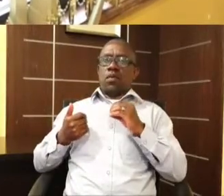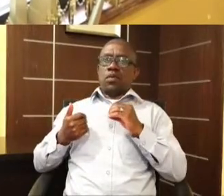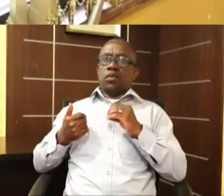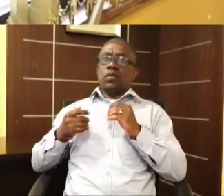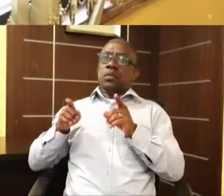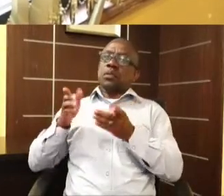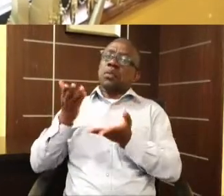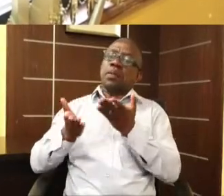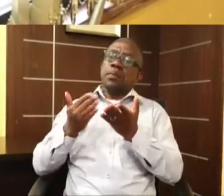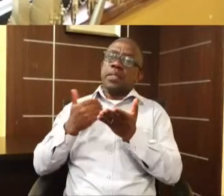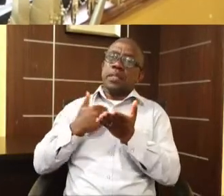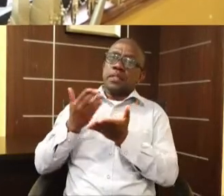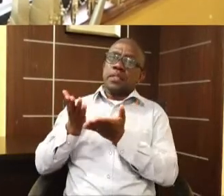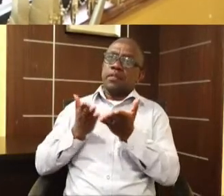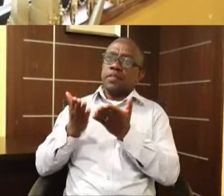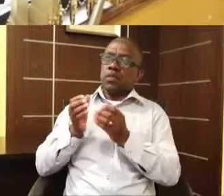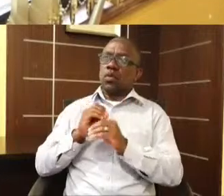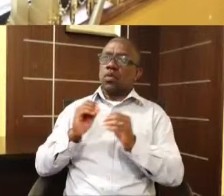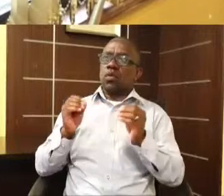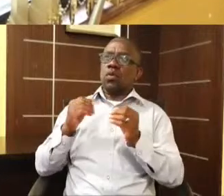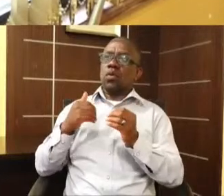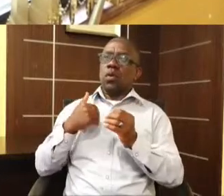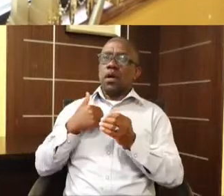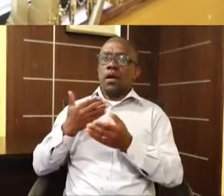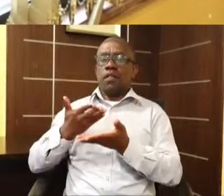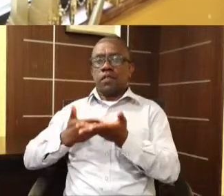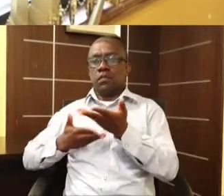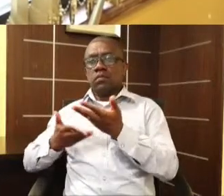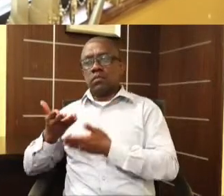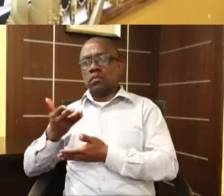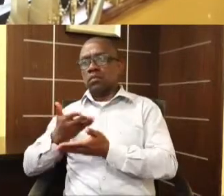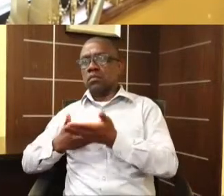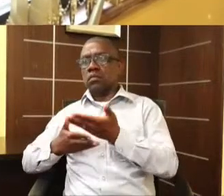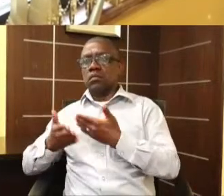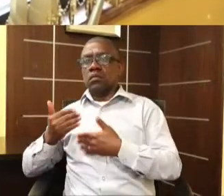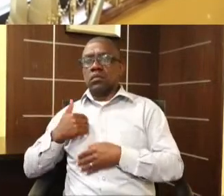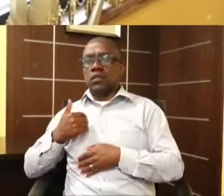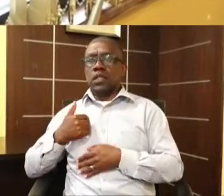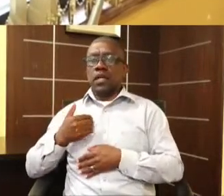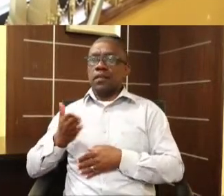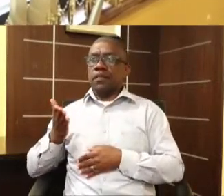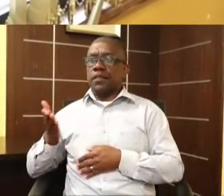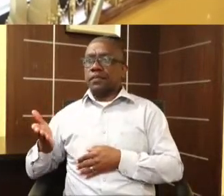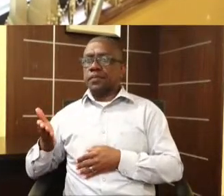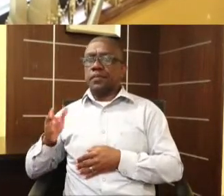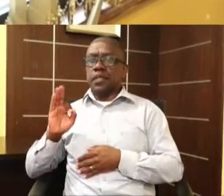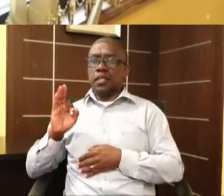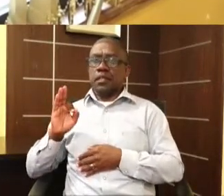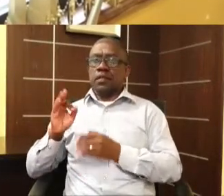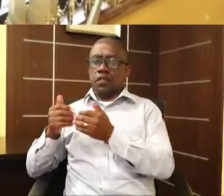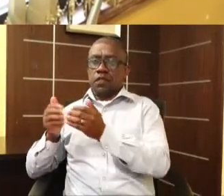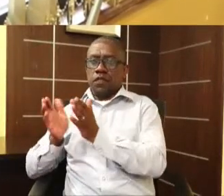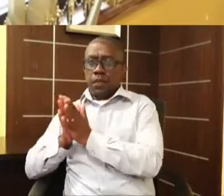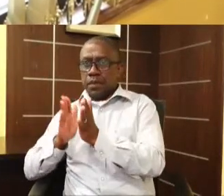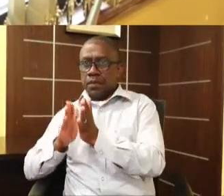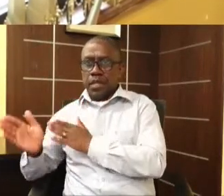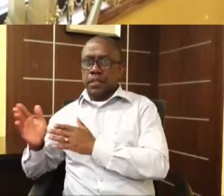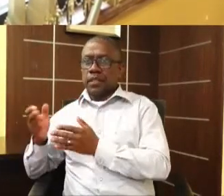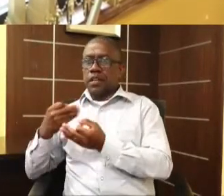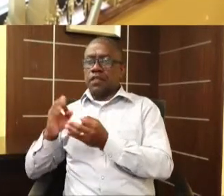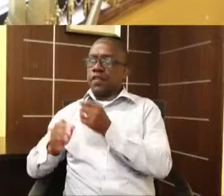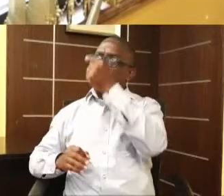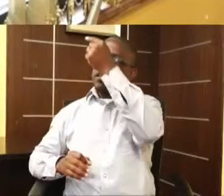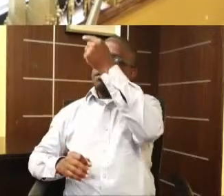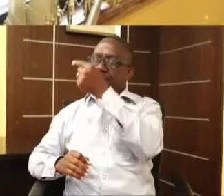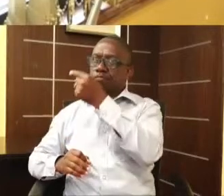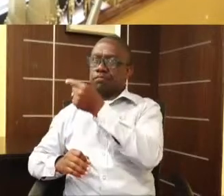up the service. We take you into a conversation where we tell you these are, you know, like if it's FP, it's free in this, you know, like we